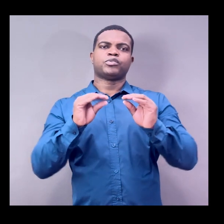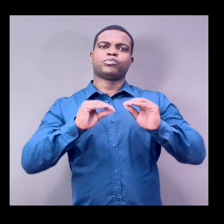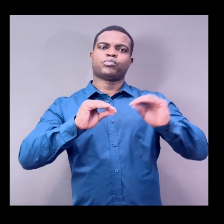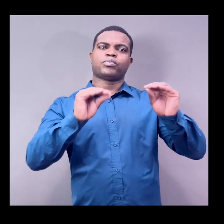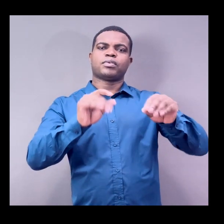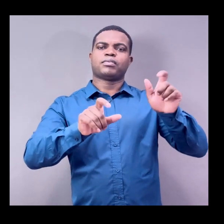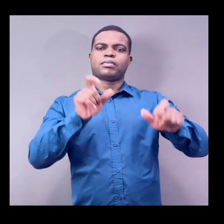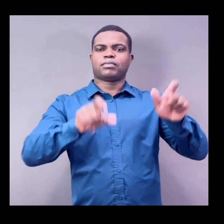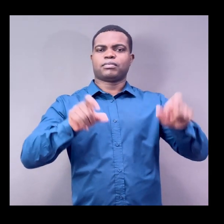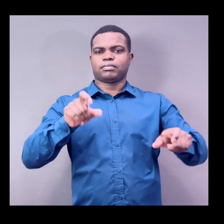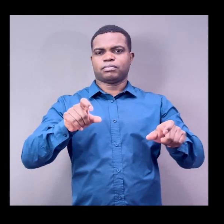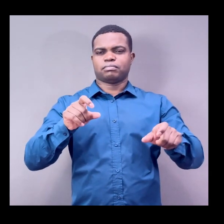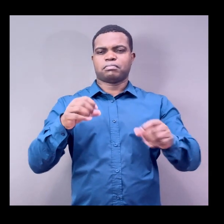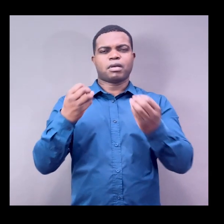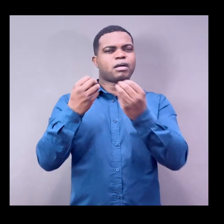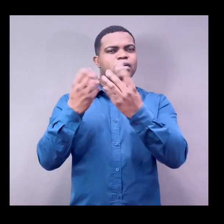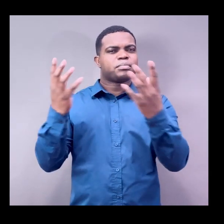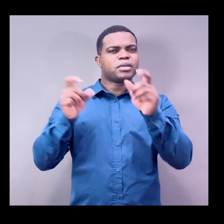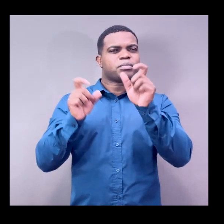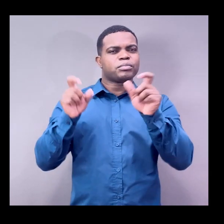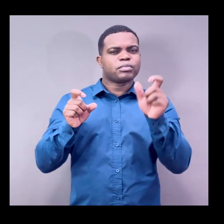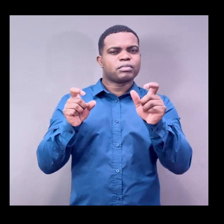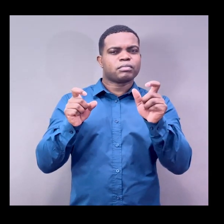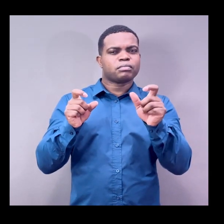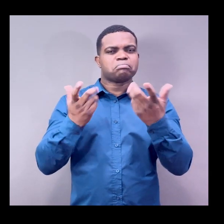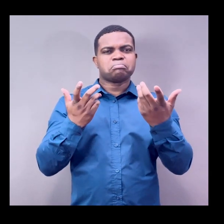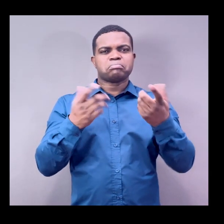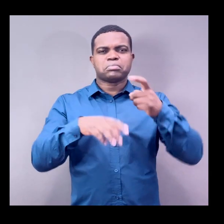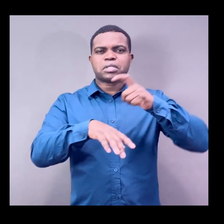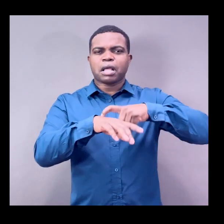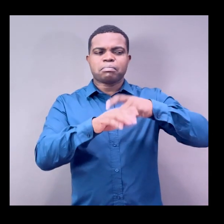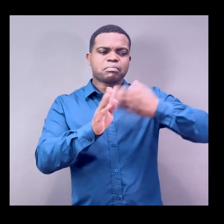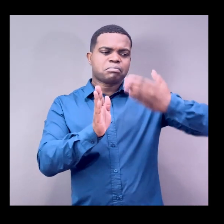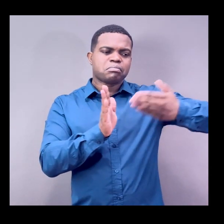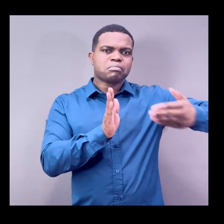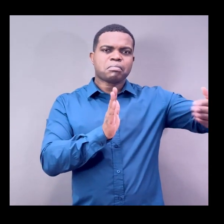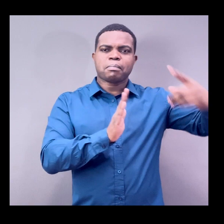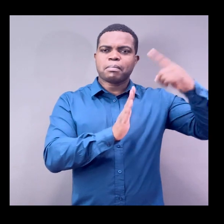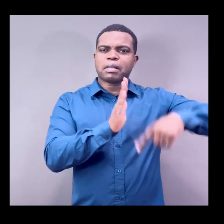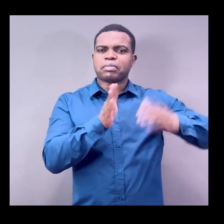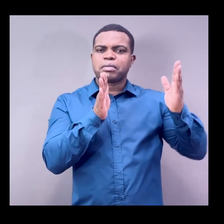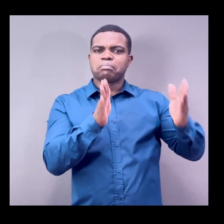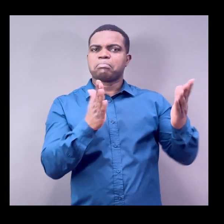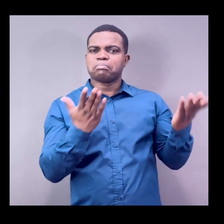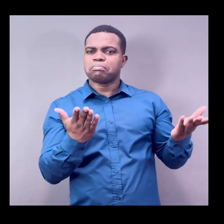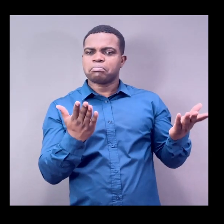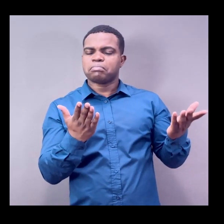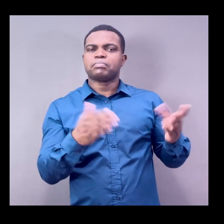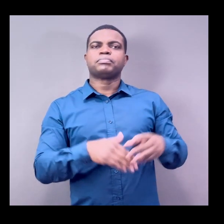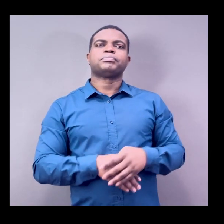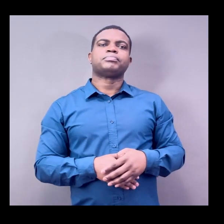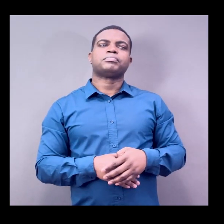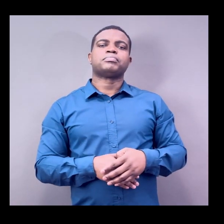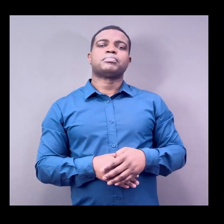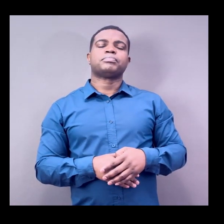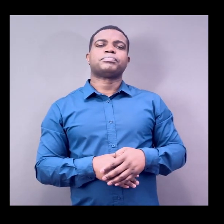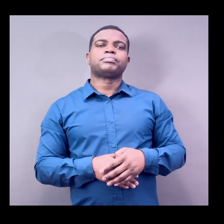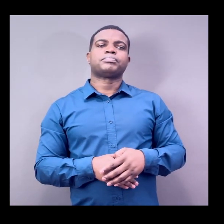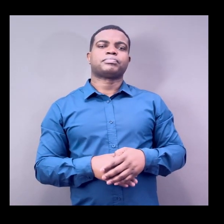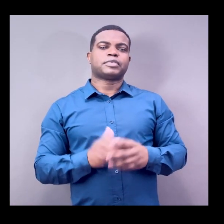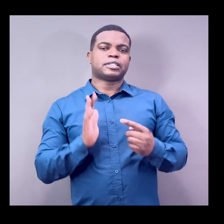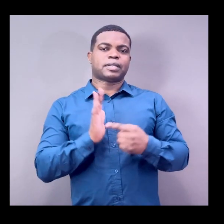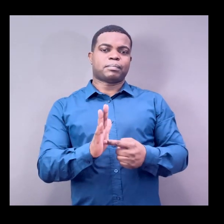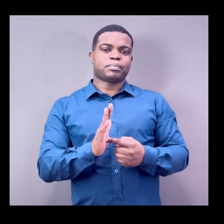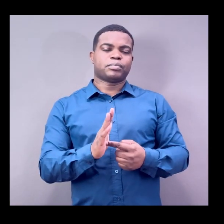trainers number, how many number or how many months. So it could be number or it could be month. So